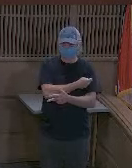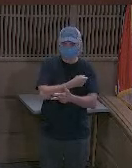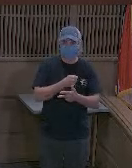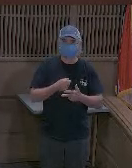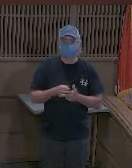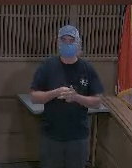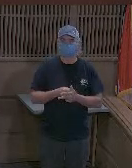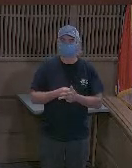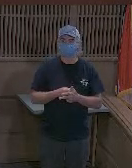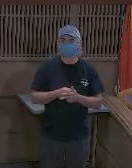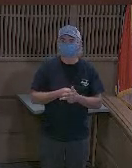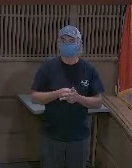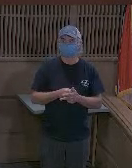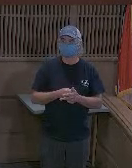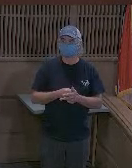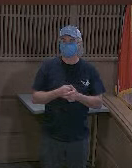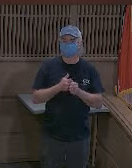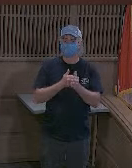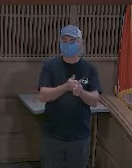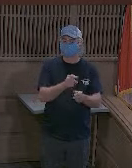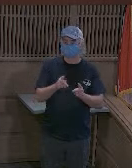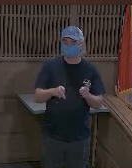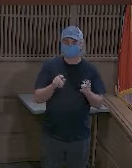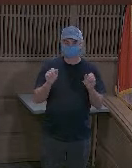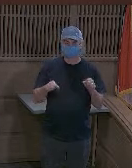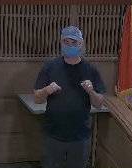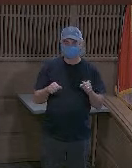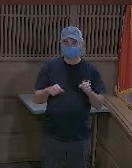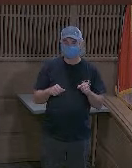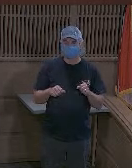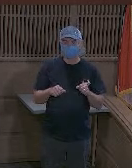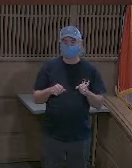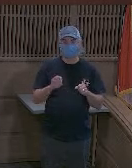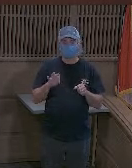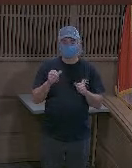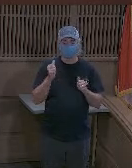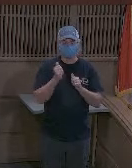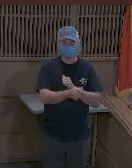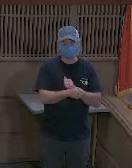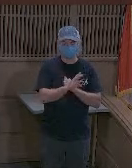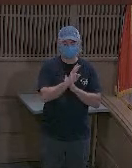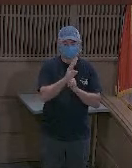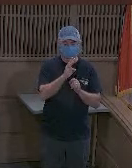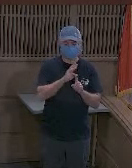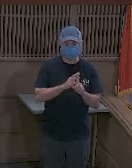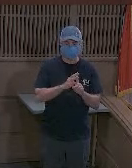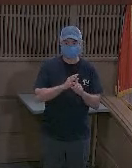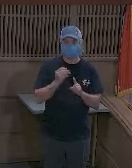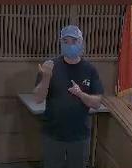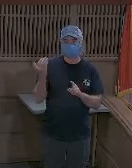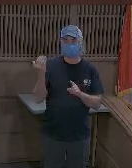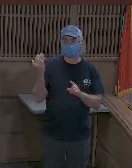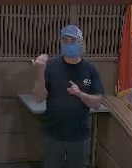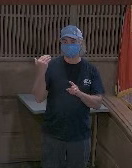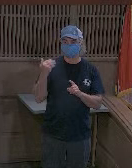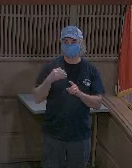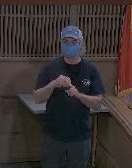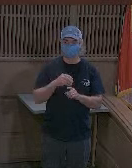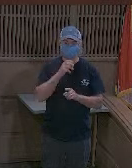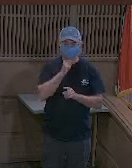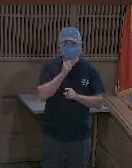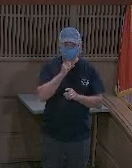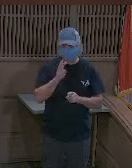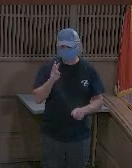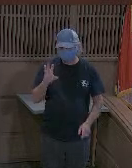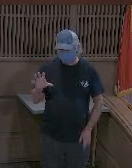the following groups are eligible for a booster shot at 6 months or more: after their initial series. Those who are 65 and